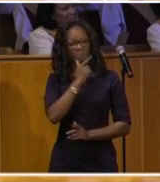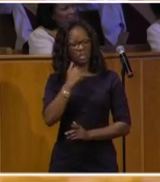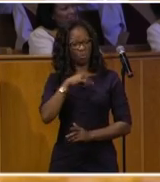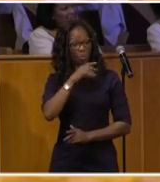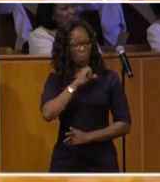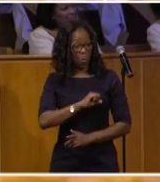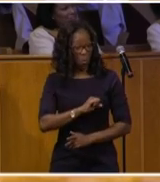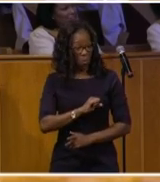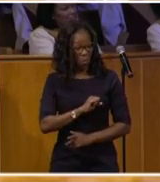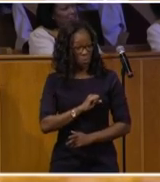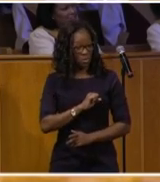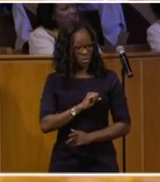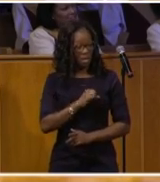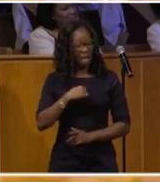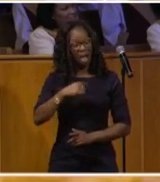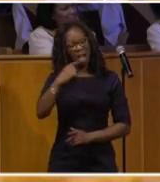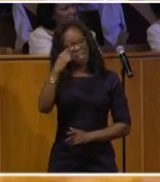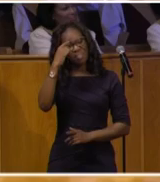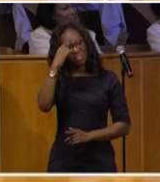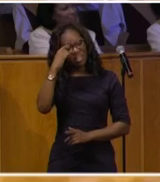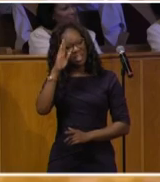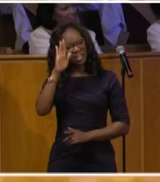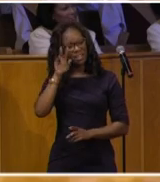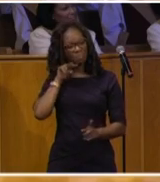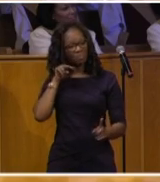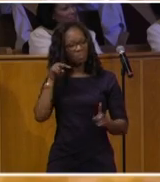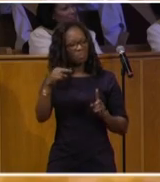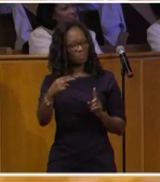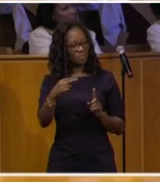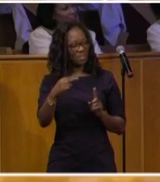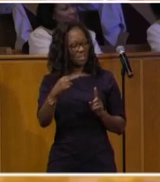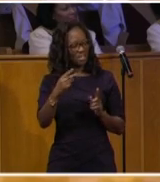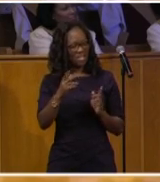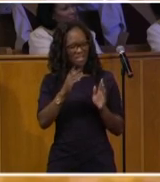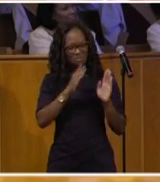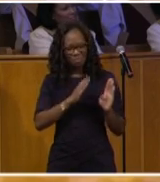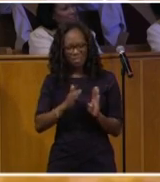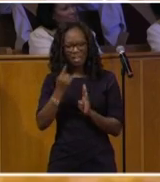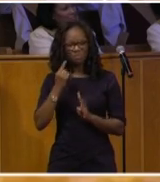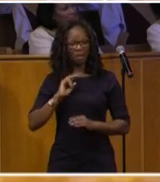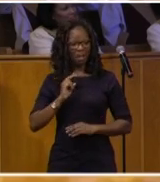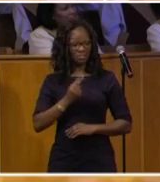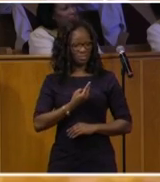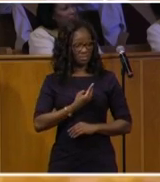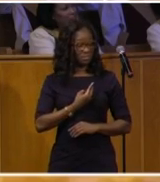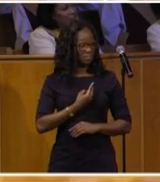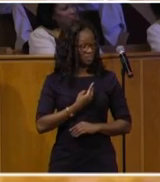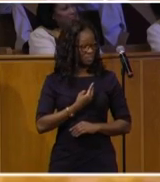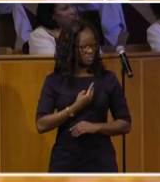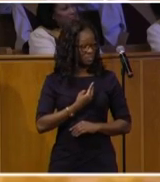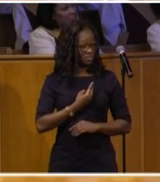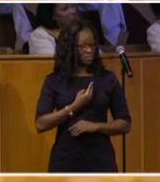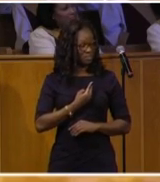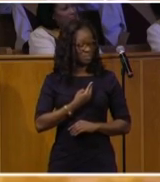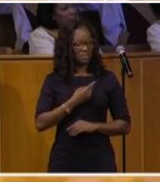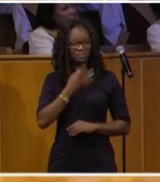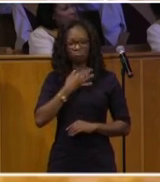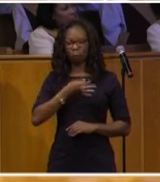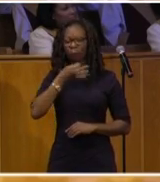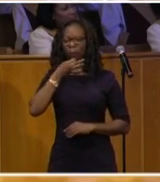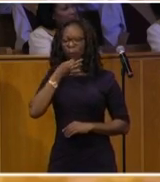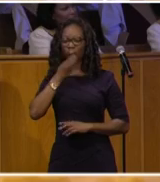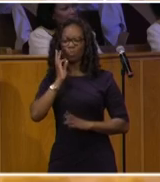old. I think that he intended for us to be expert